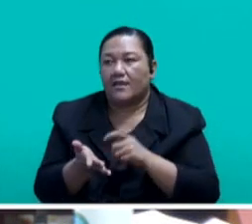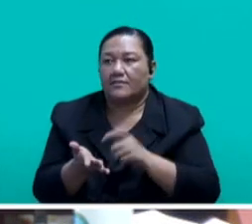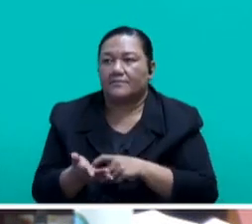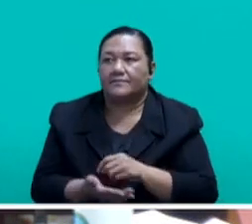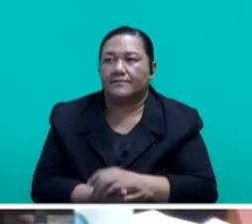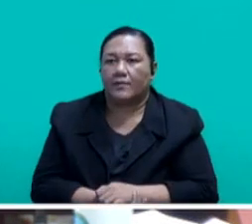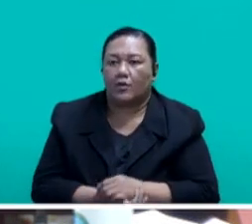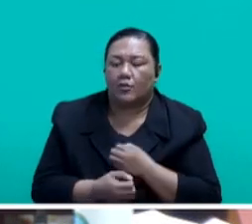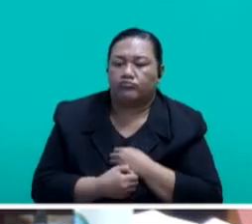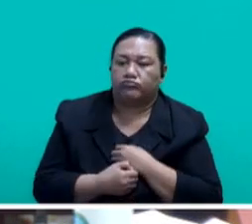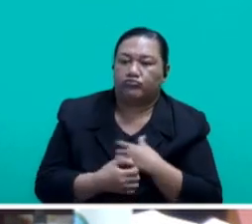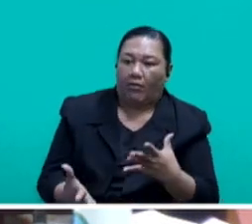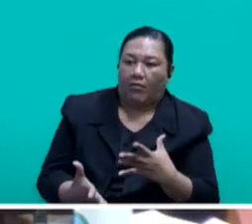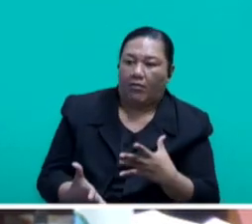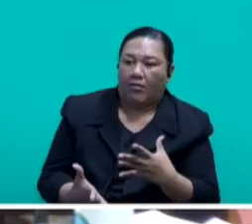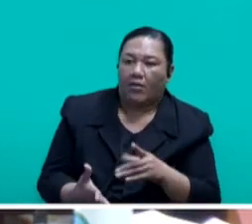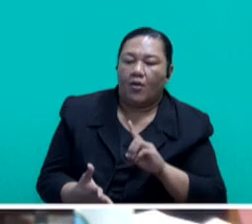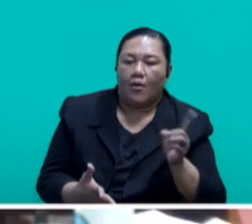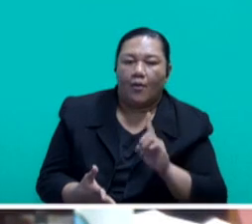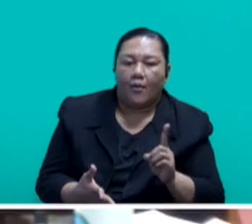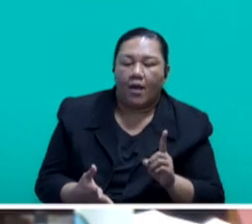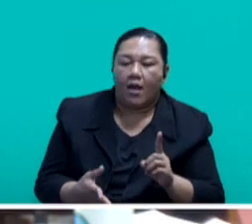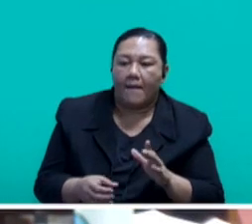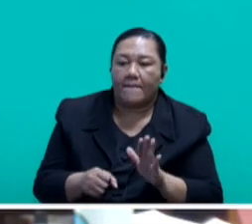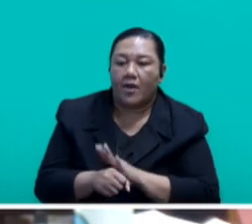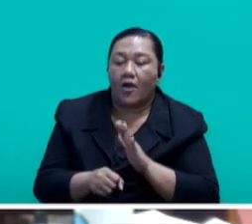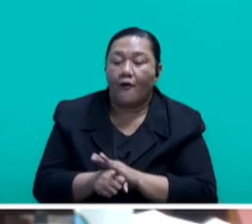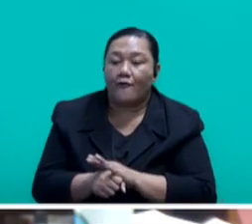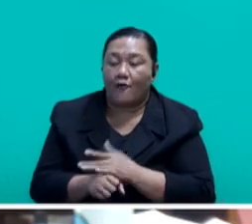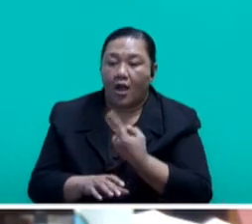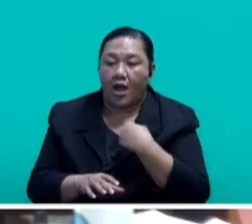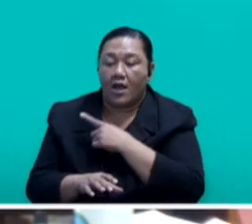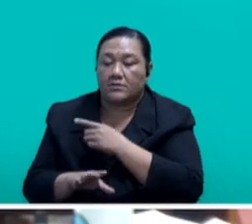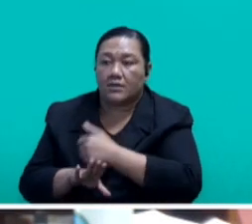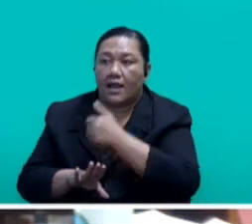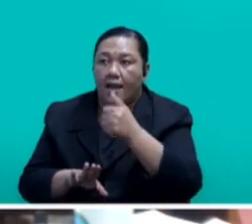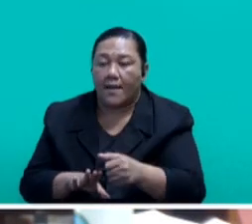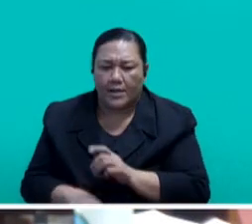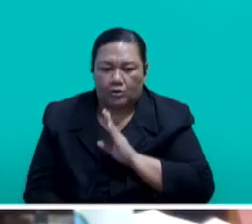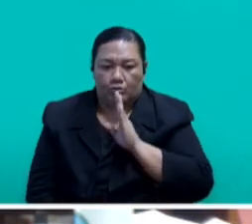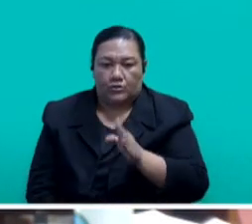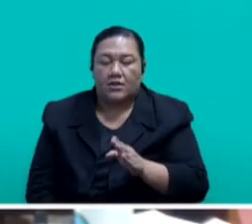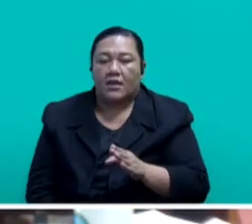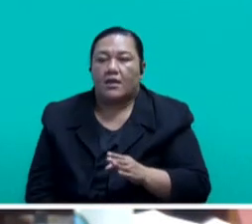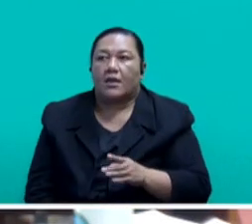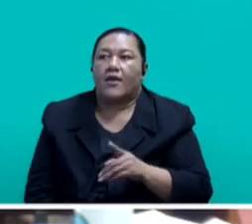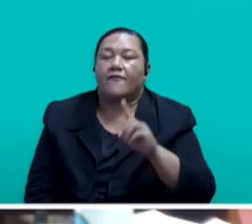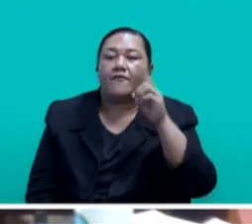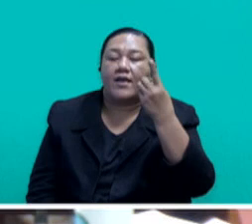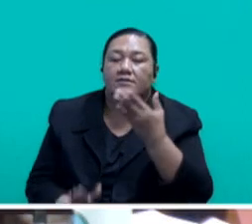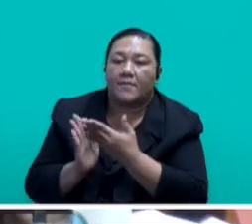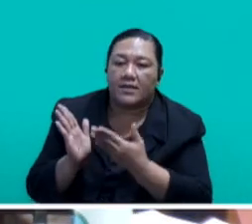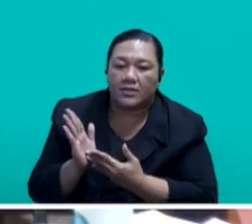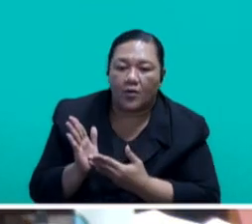allege the coalition government of high deficit in its first ever budget of over $600 million, when